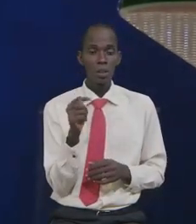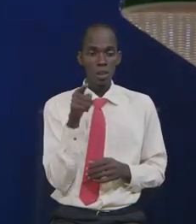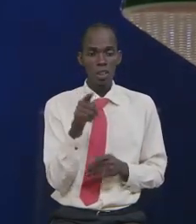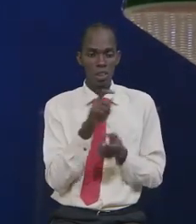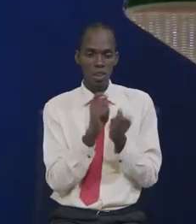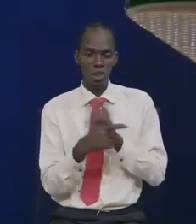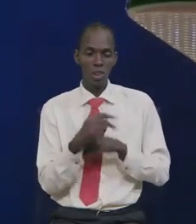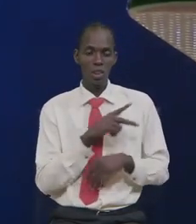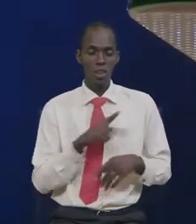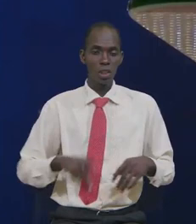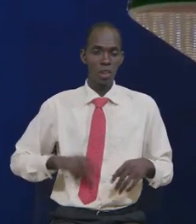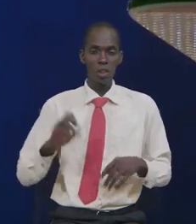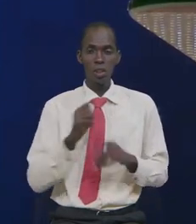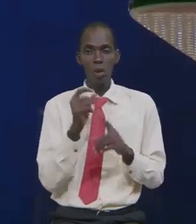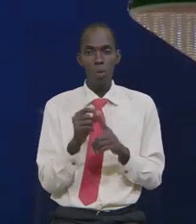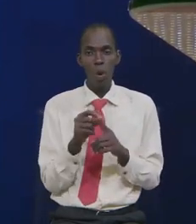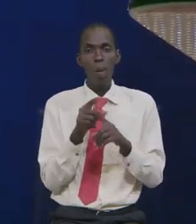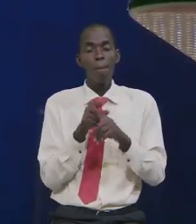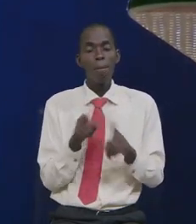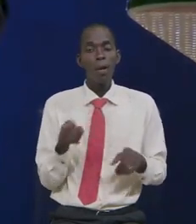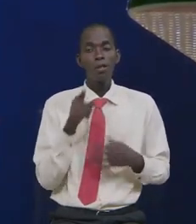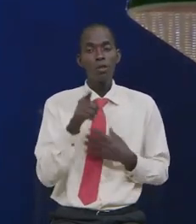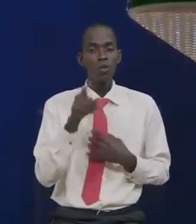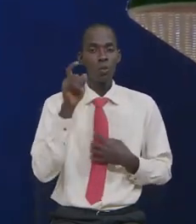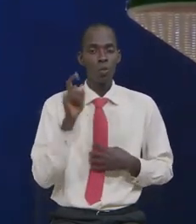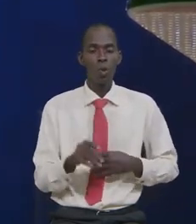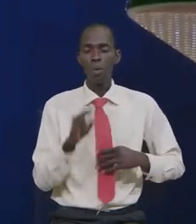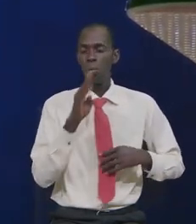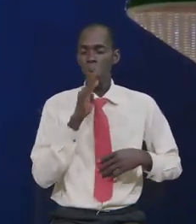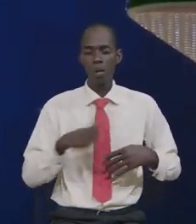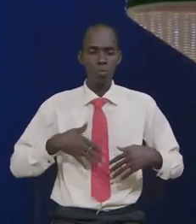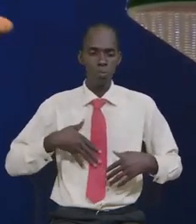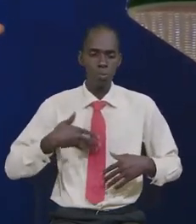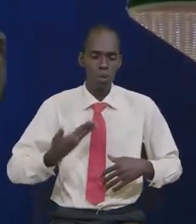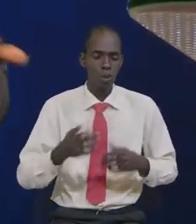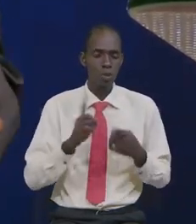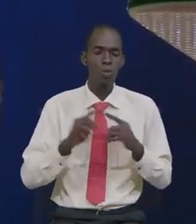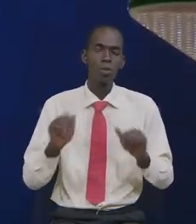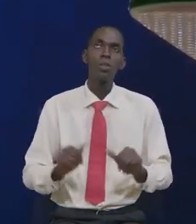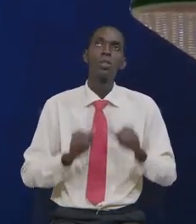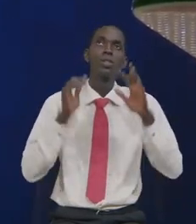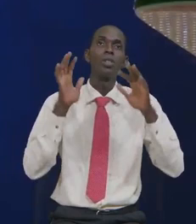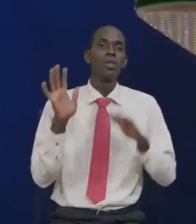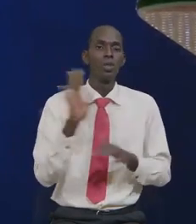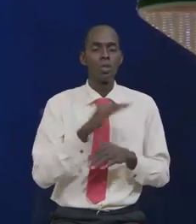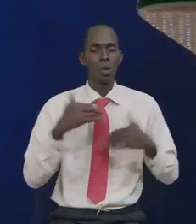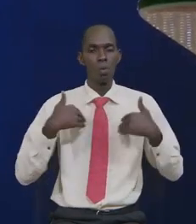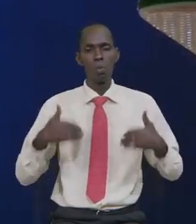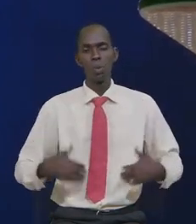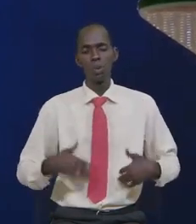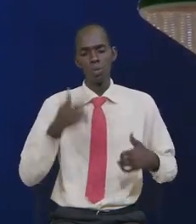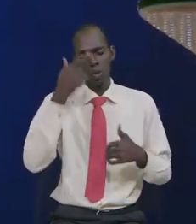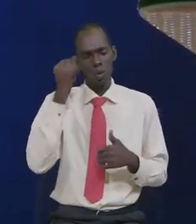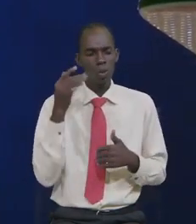but you must be willing to yield your body, because there'll be persecution, there'll be